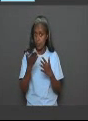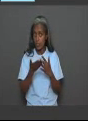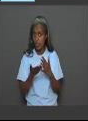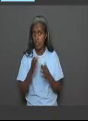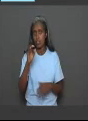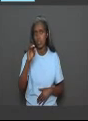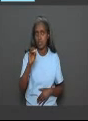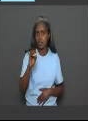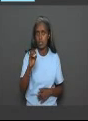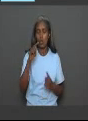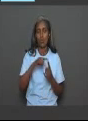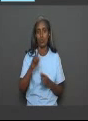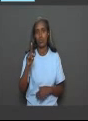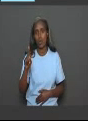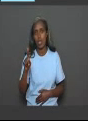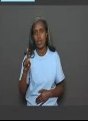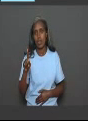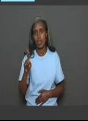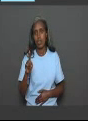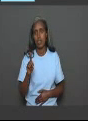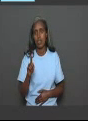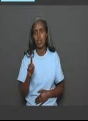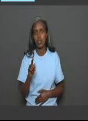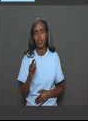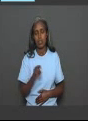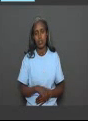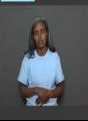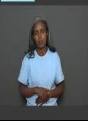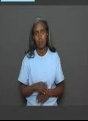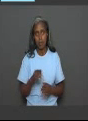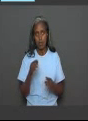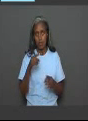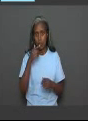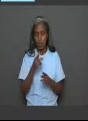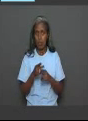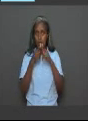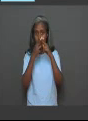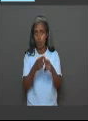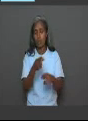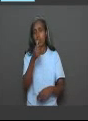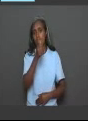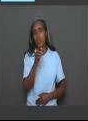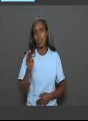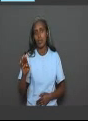Time interval 0 to 1 is marked by chord